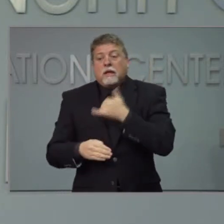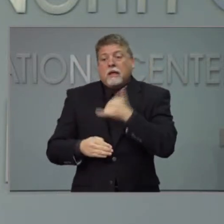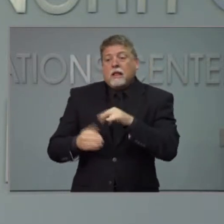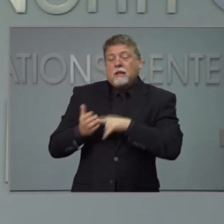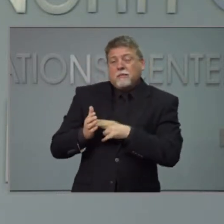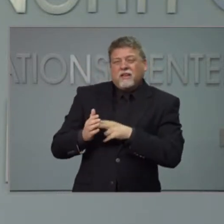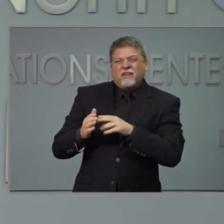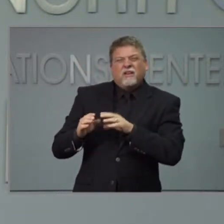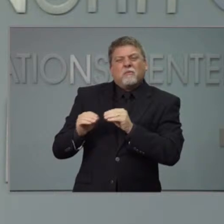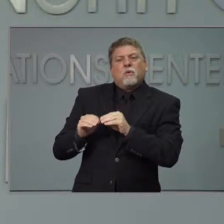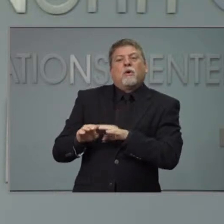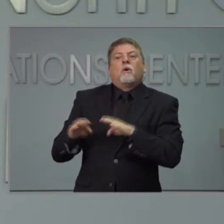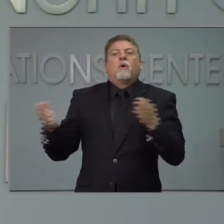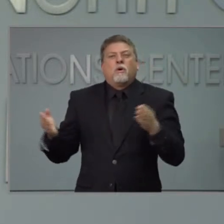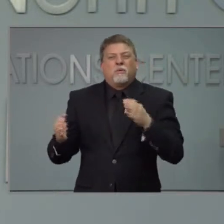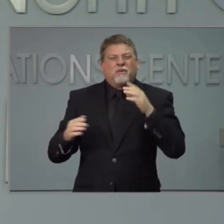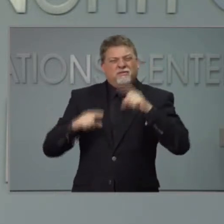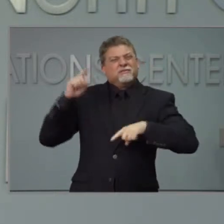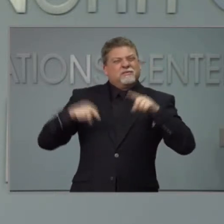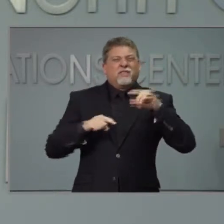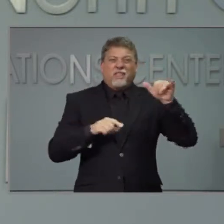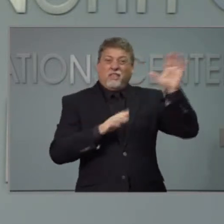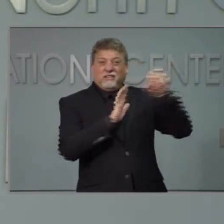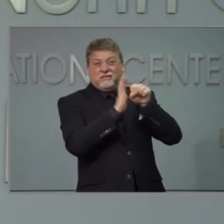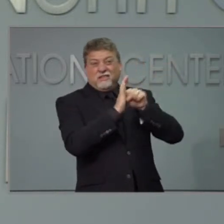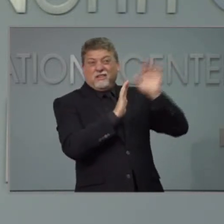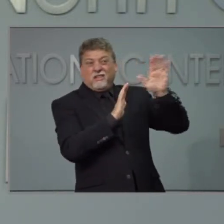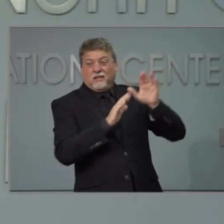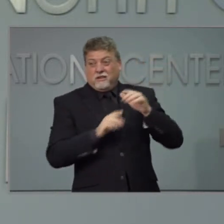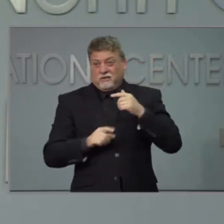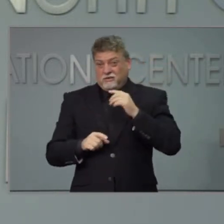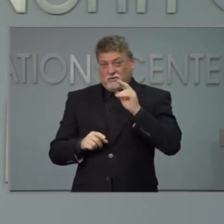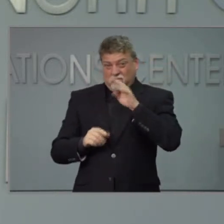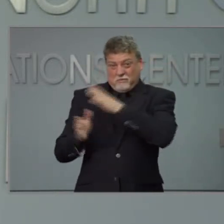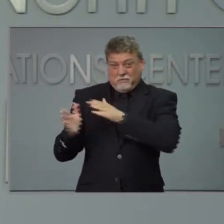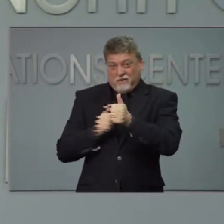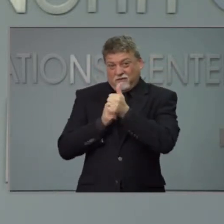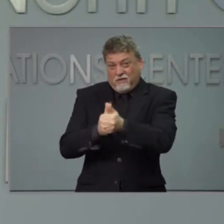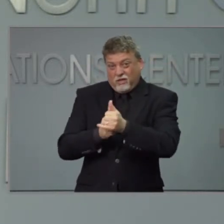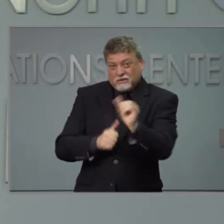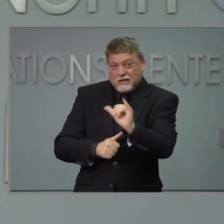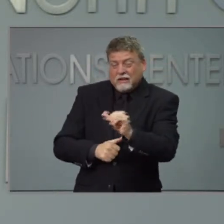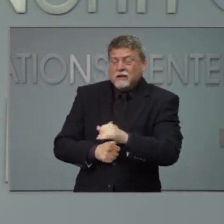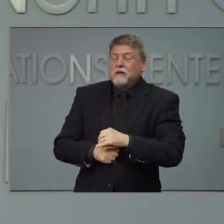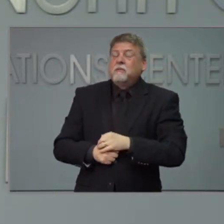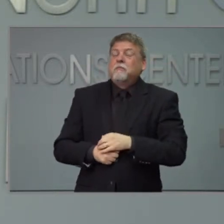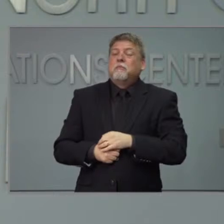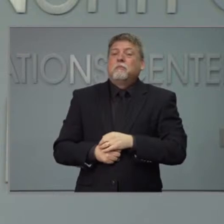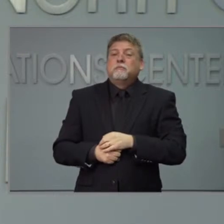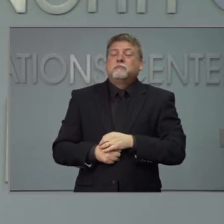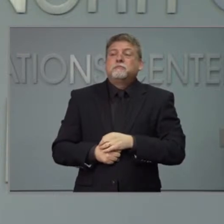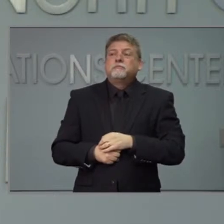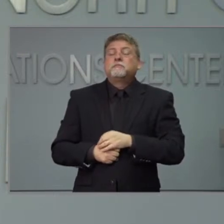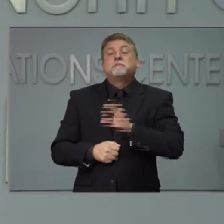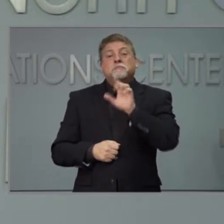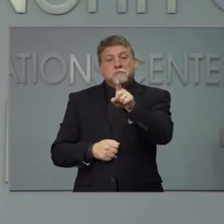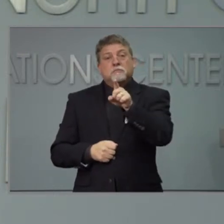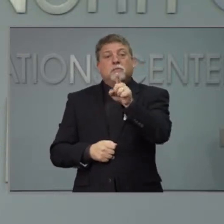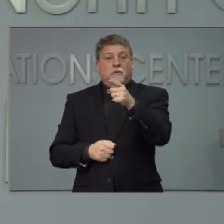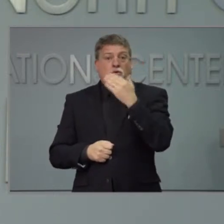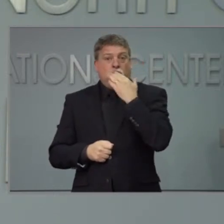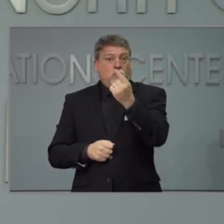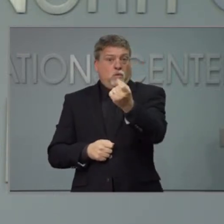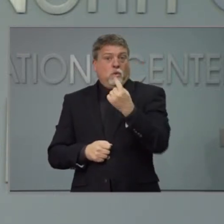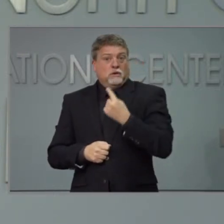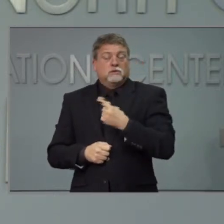what % capacity businesses can have? That's another good question, and I'm going to let Dr. Cohen address it. I will say that